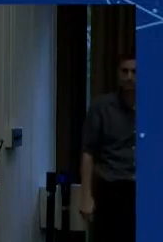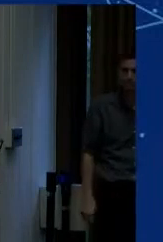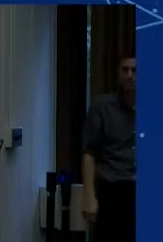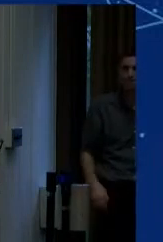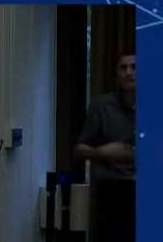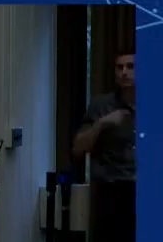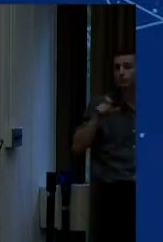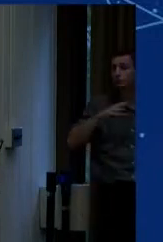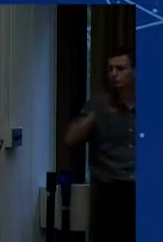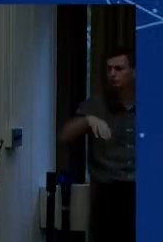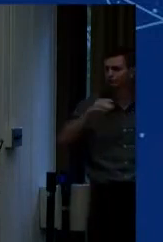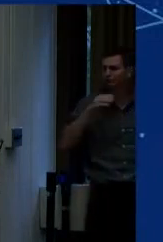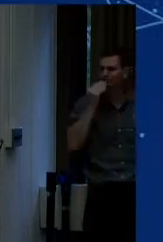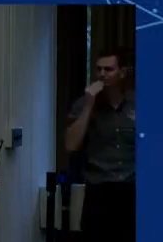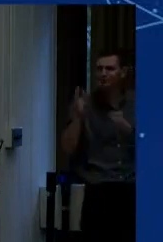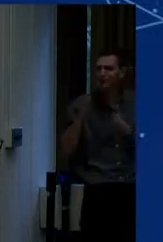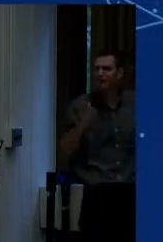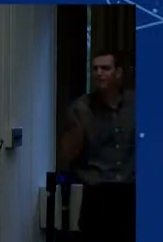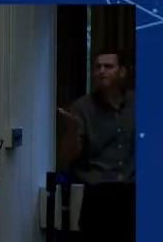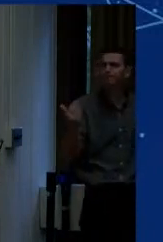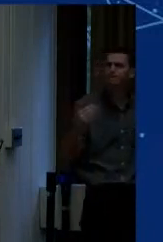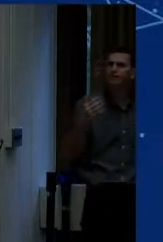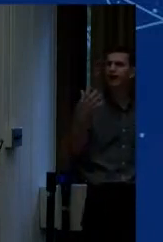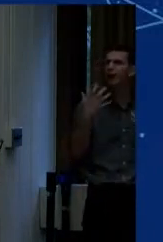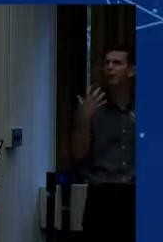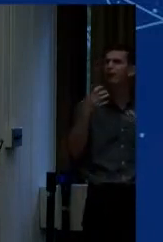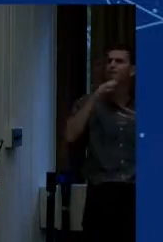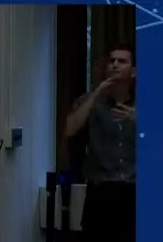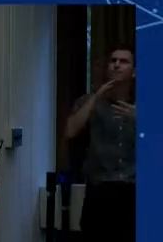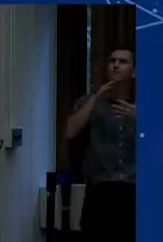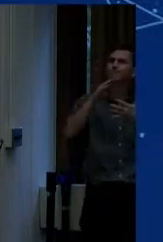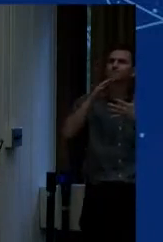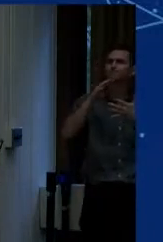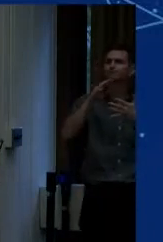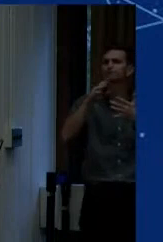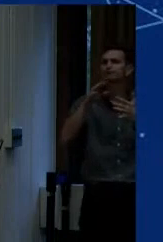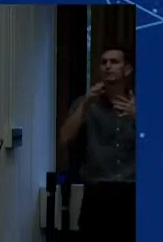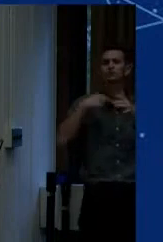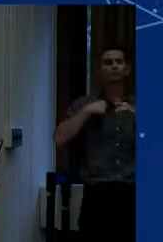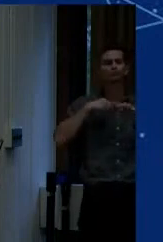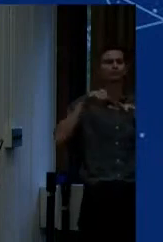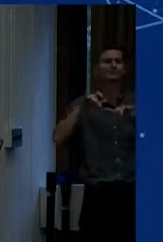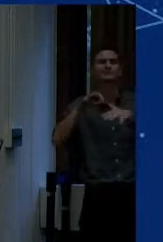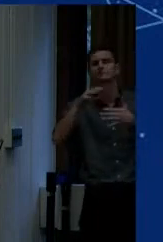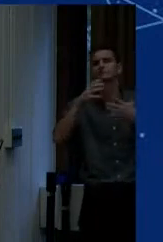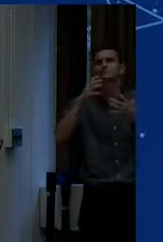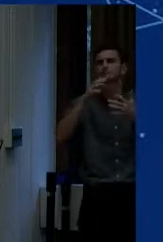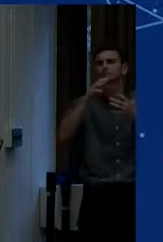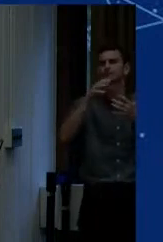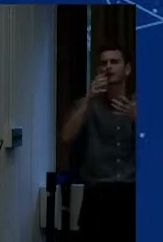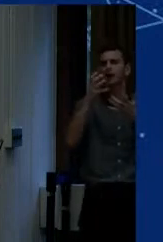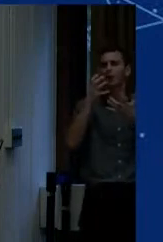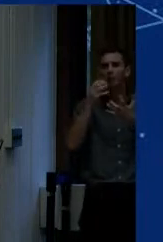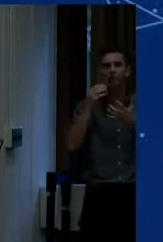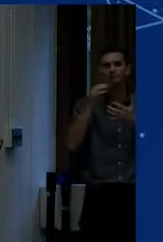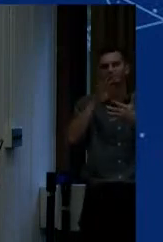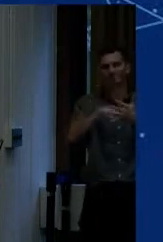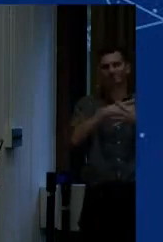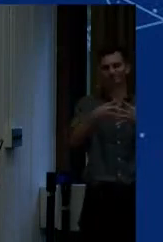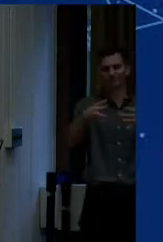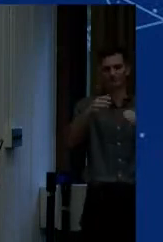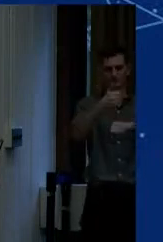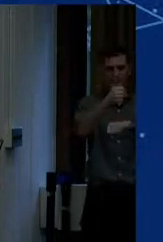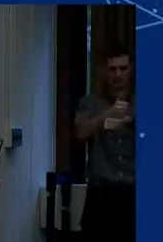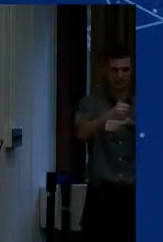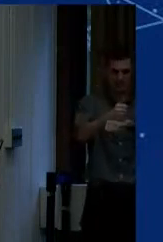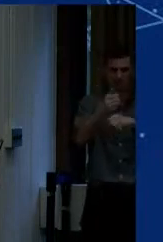And I gave it the context of, I want it in a table form. I want to know why I'm feeding the bearded dragon the things that